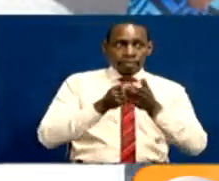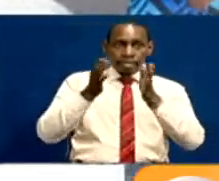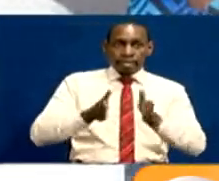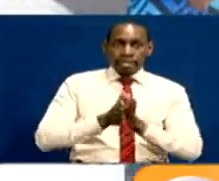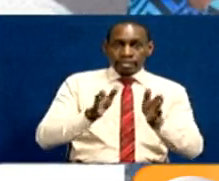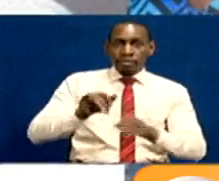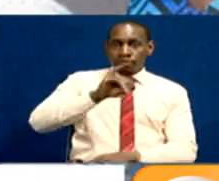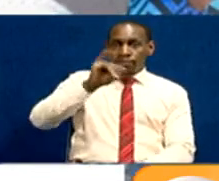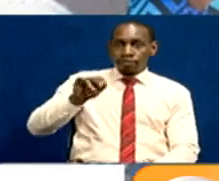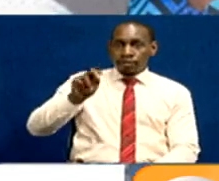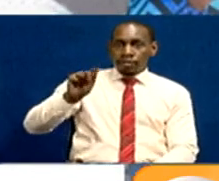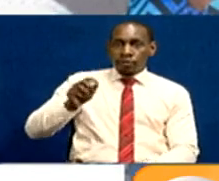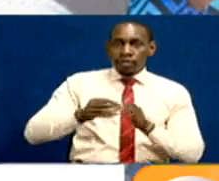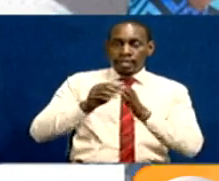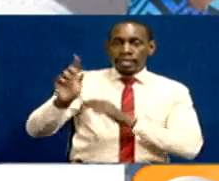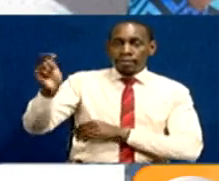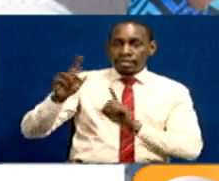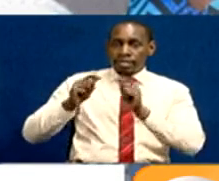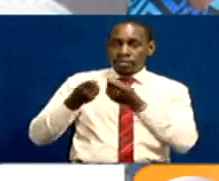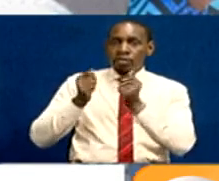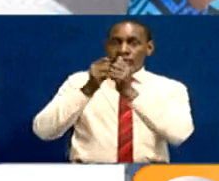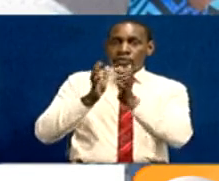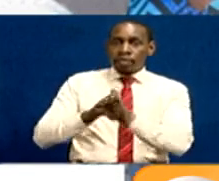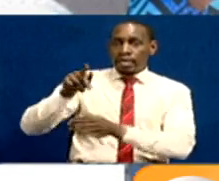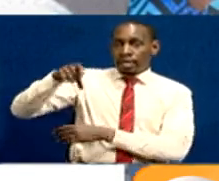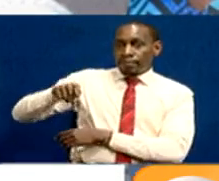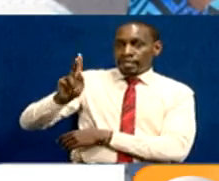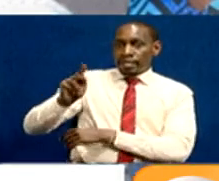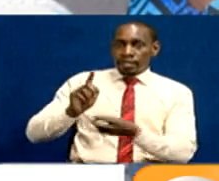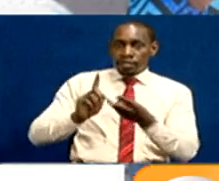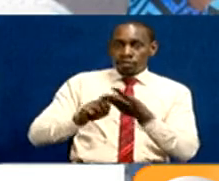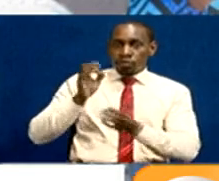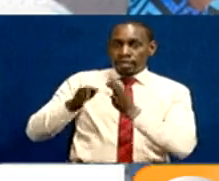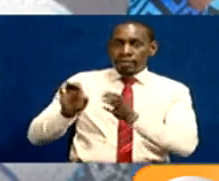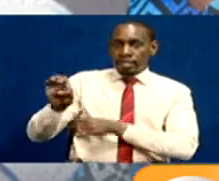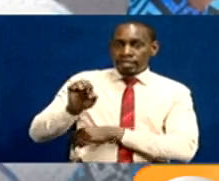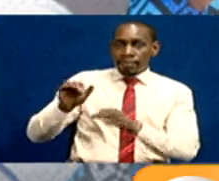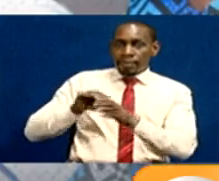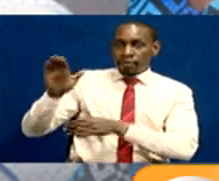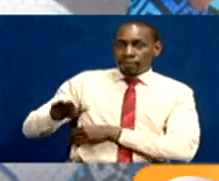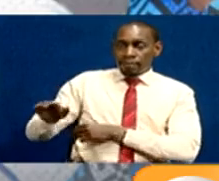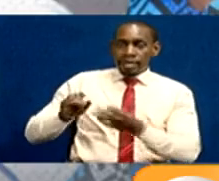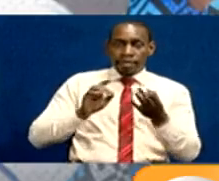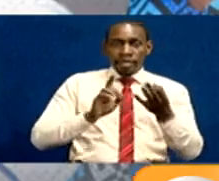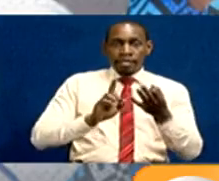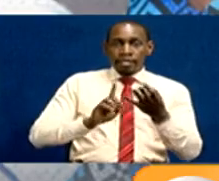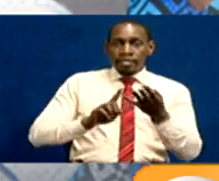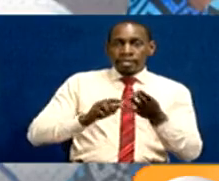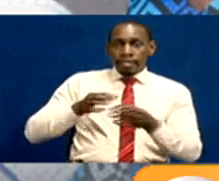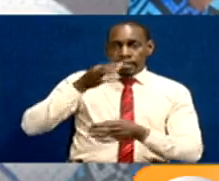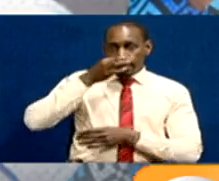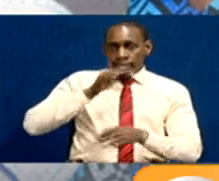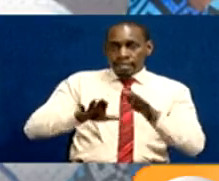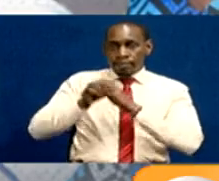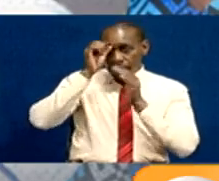Junet Mohammed will be leading the presidential team alongside Peter Kenneth, Embakasi East MP Babu Owino, Nyeri Deputy